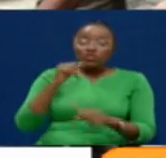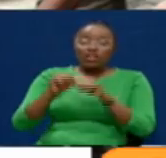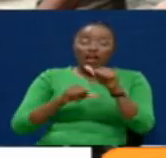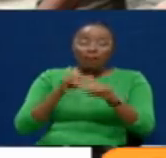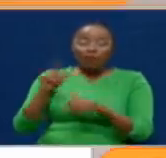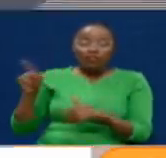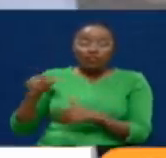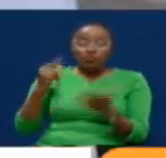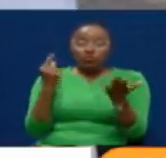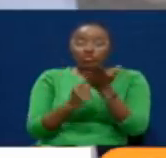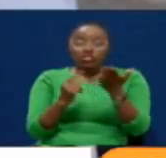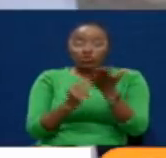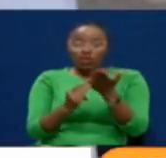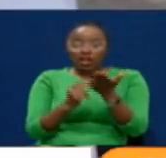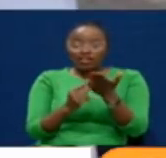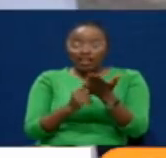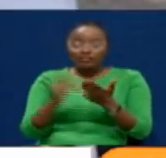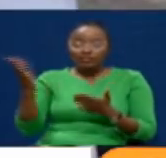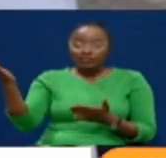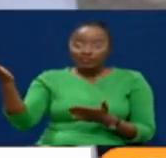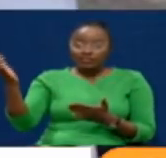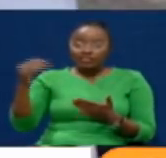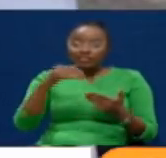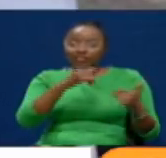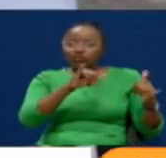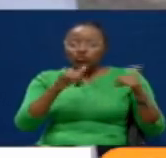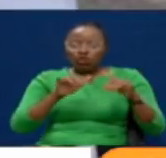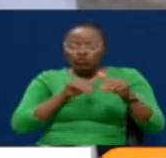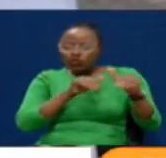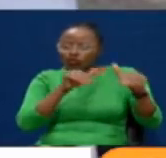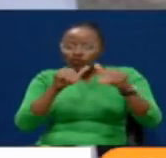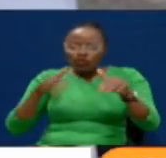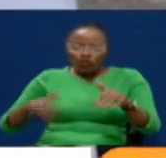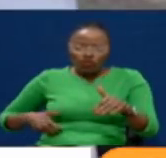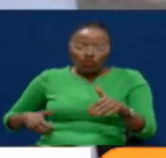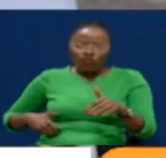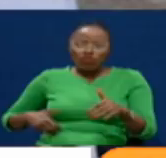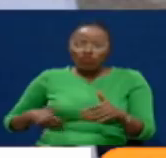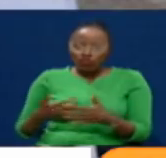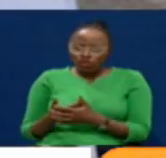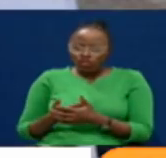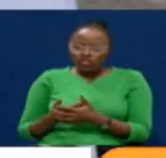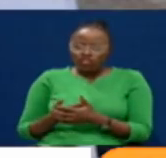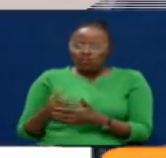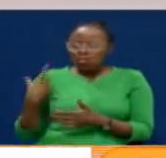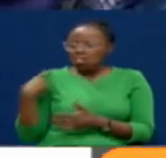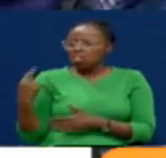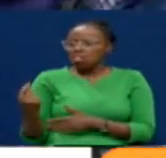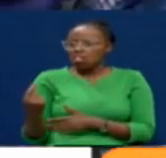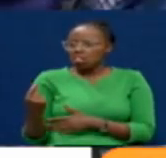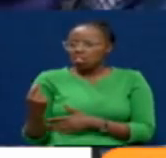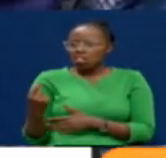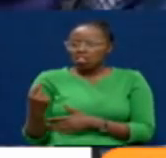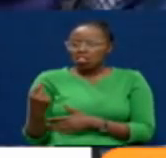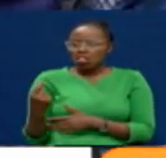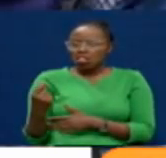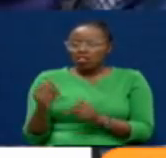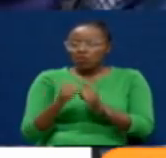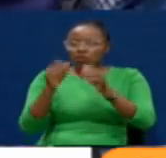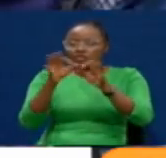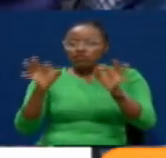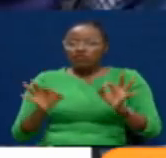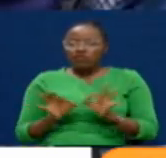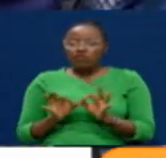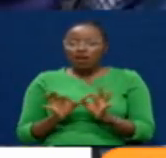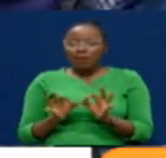This was in Uganda. Yeah. The boy was tracking gorillas. Charles was tracking gorillas the other day with his family